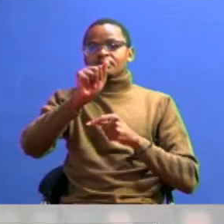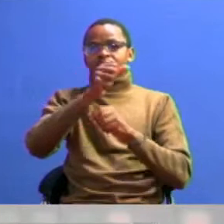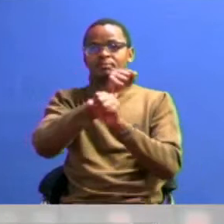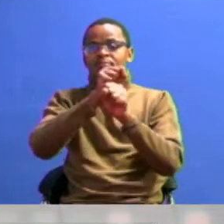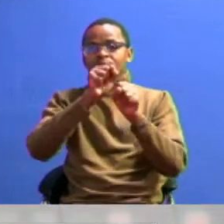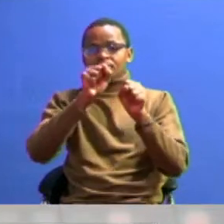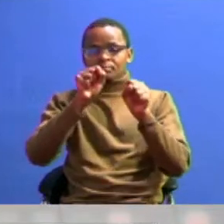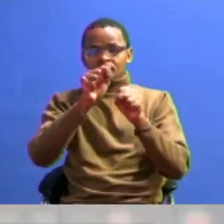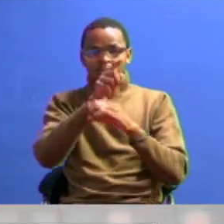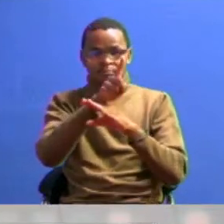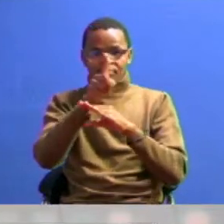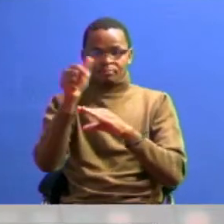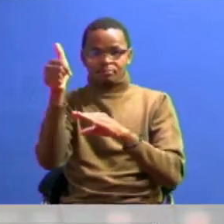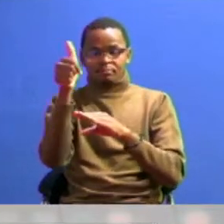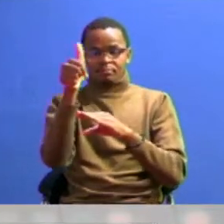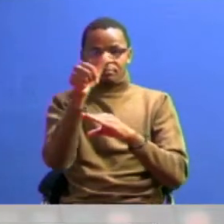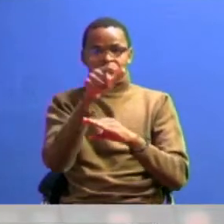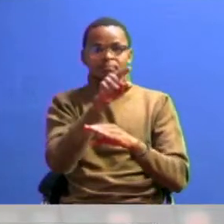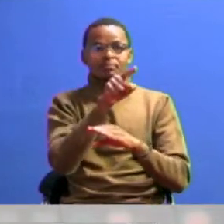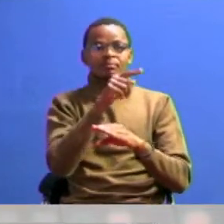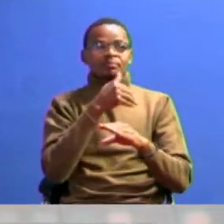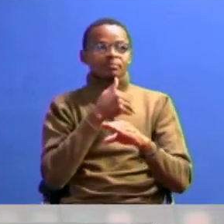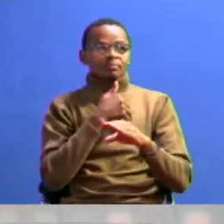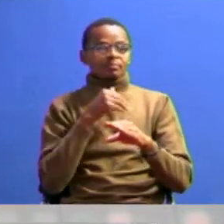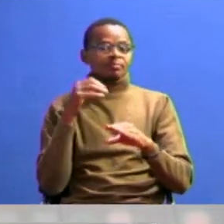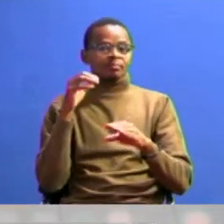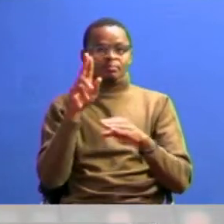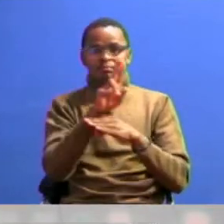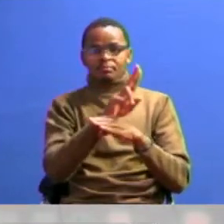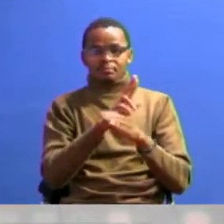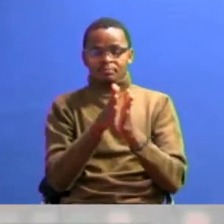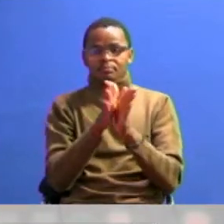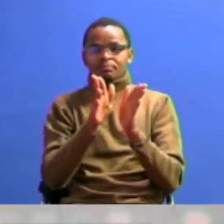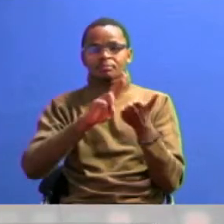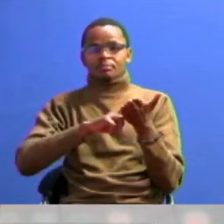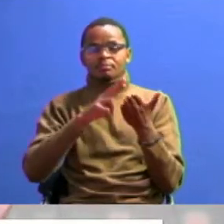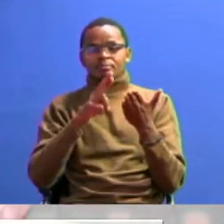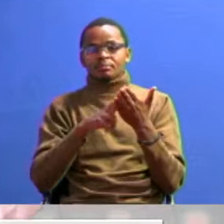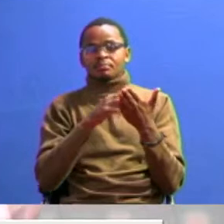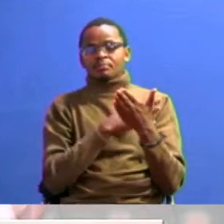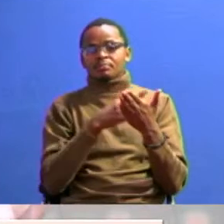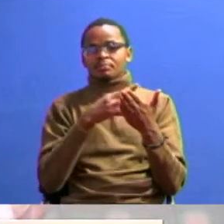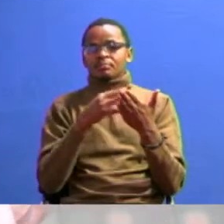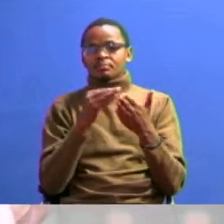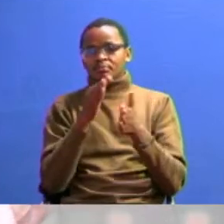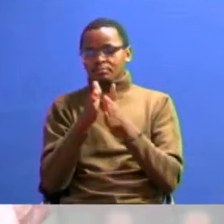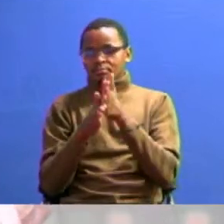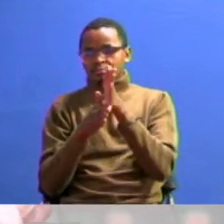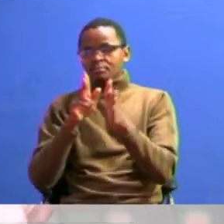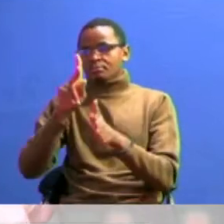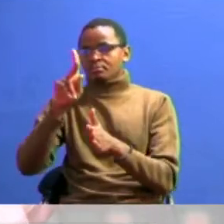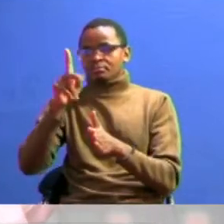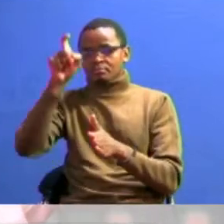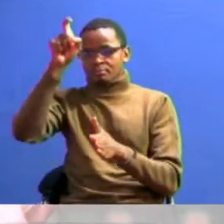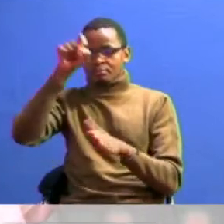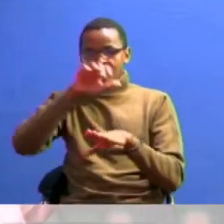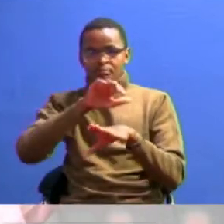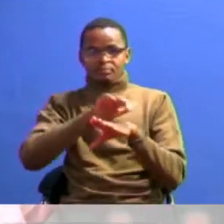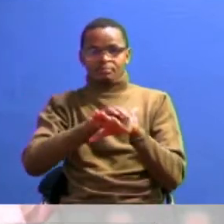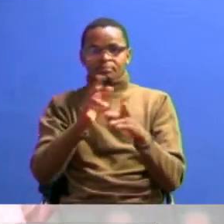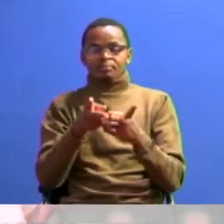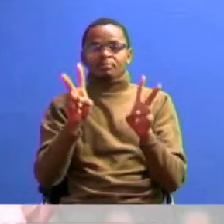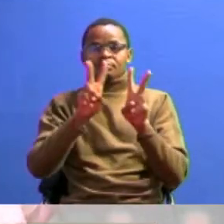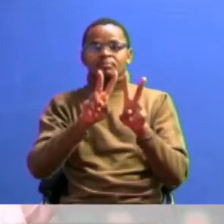stern warning to everyone craving to misuse public resources, underlining that Kenyans must get value for